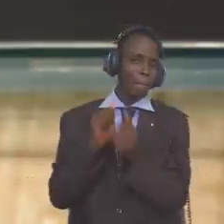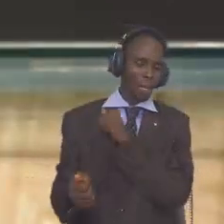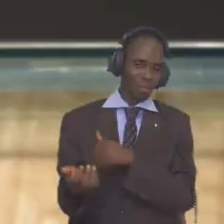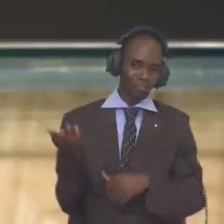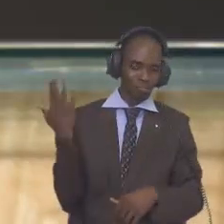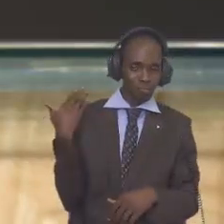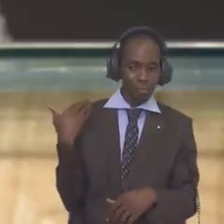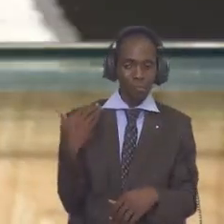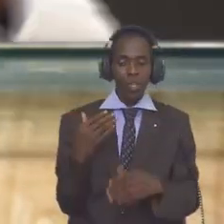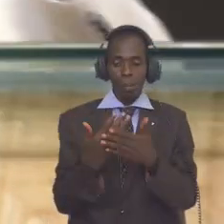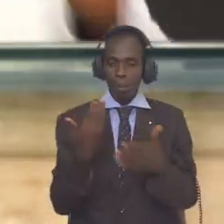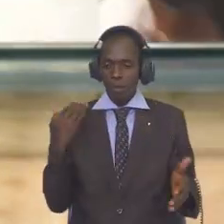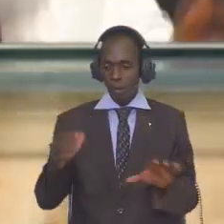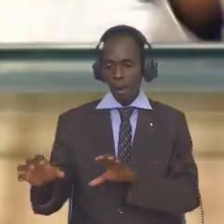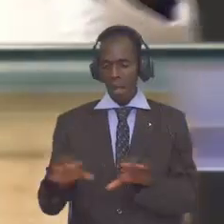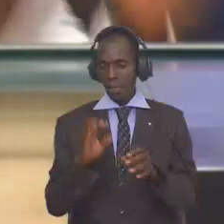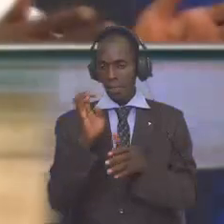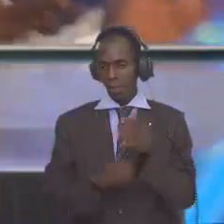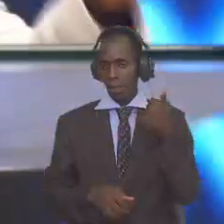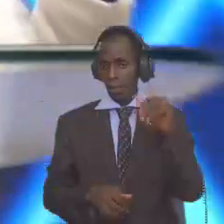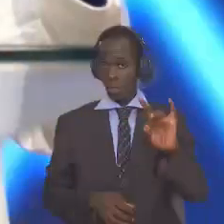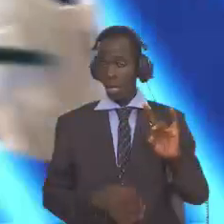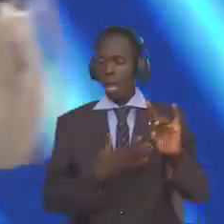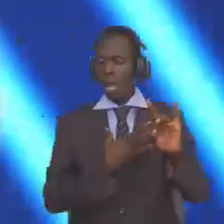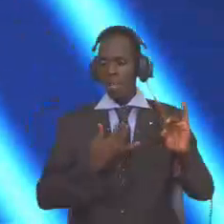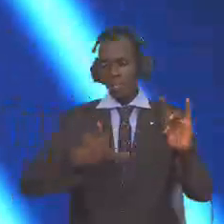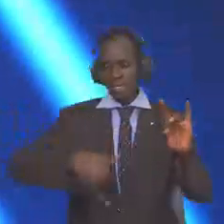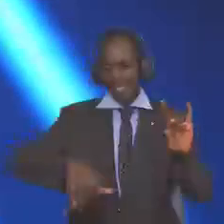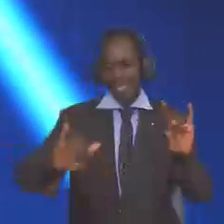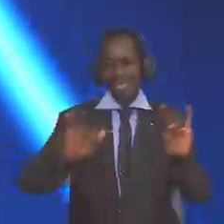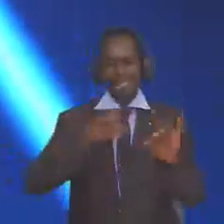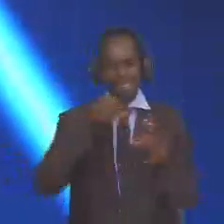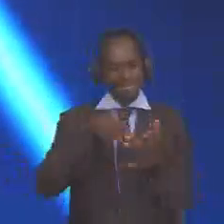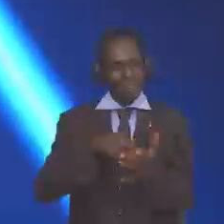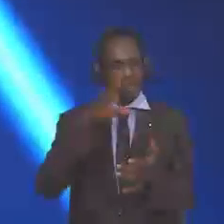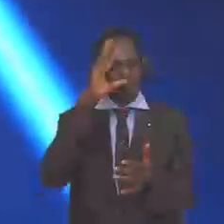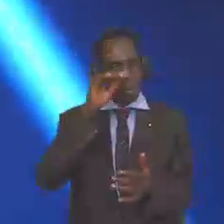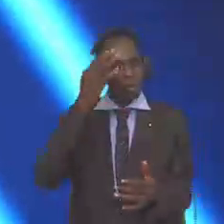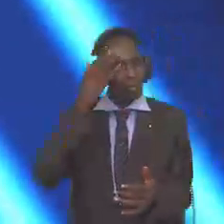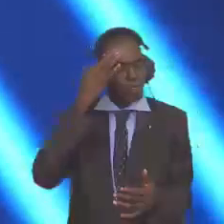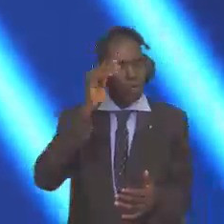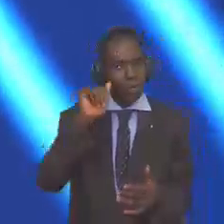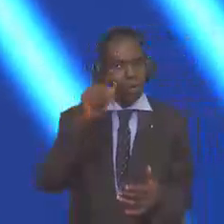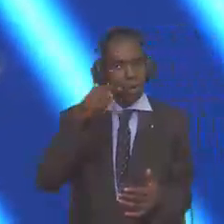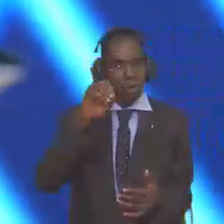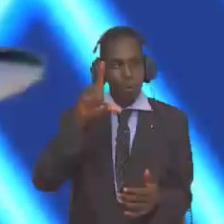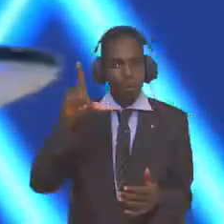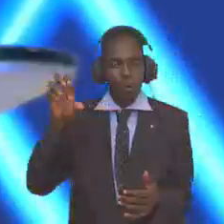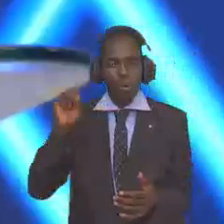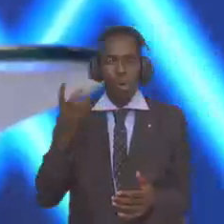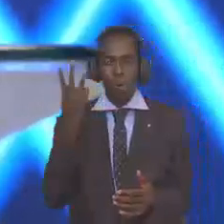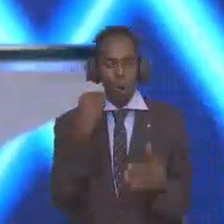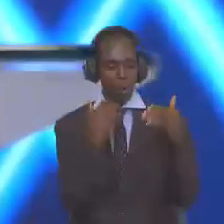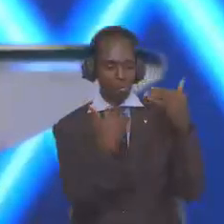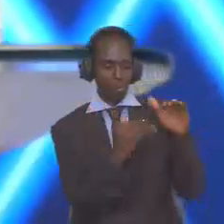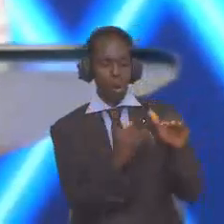Acts chapter 18, and yet the man was limited, and they brought him up so that